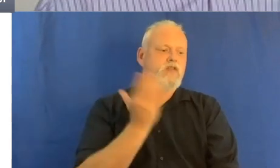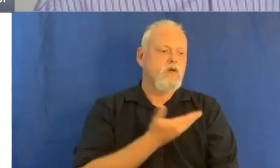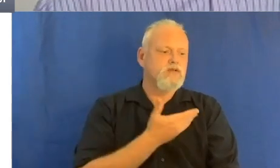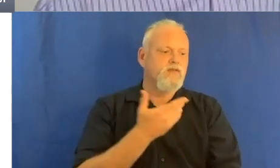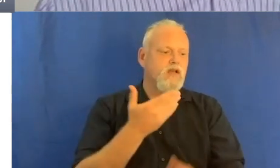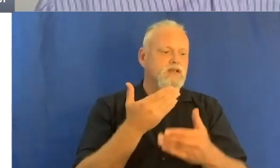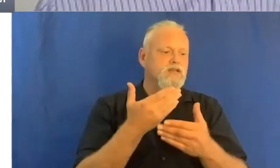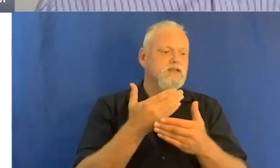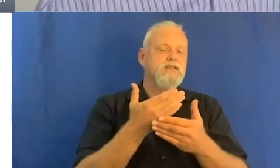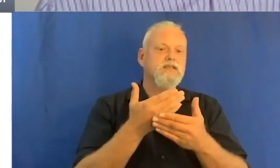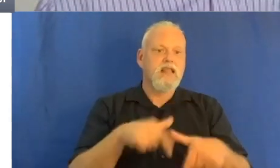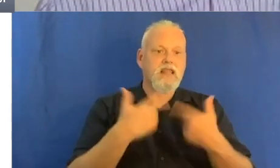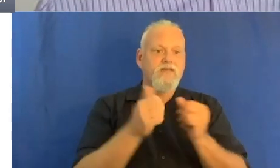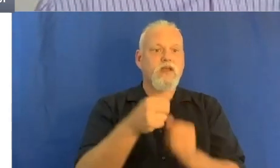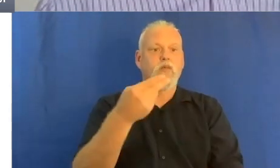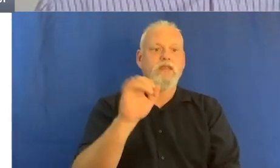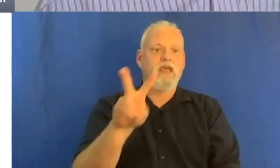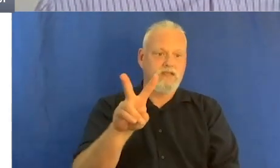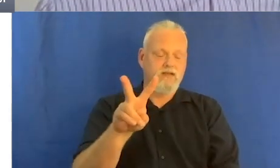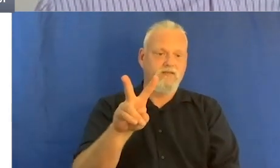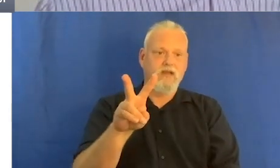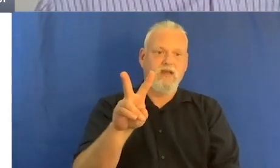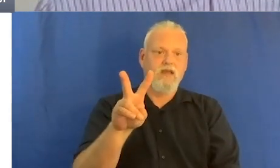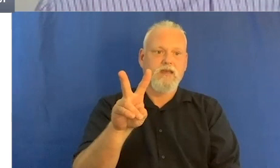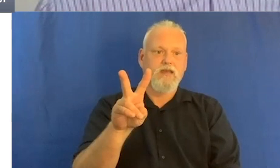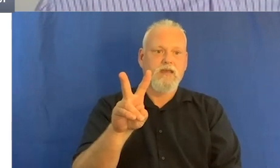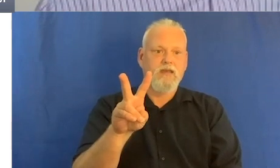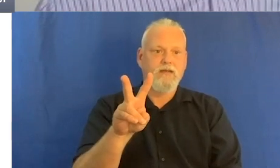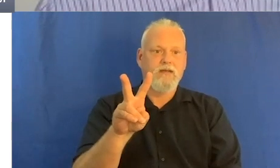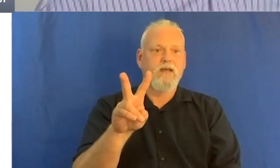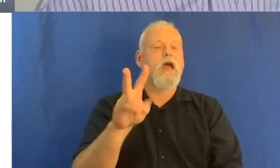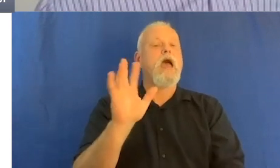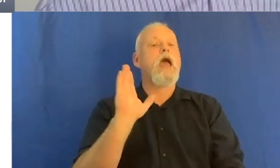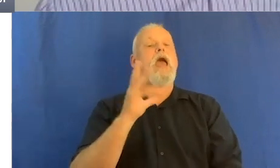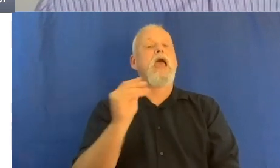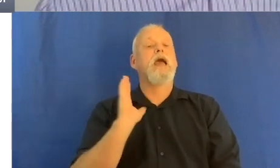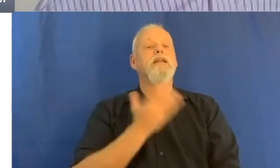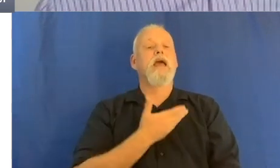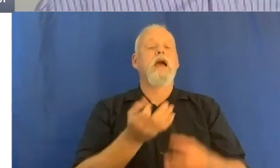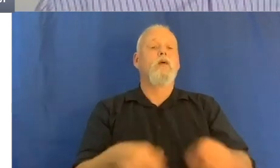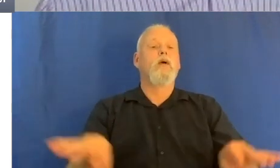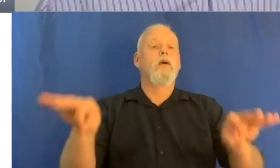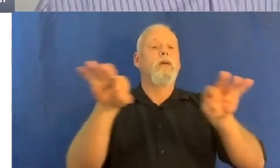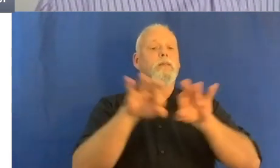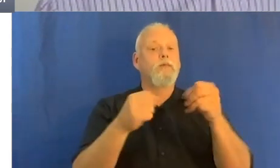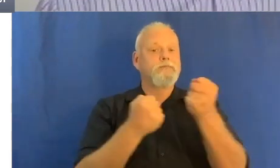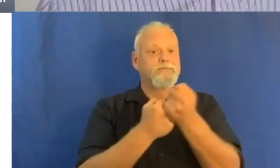HIV, and also our important and allies and fellow